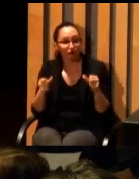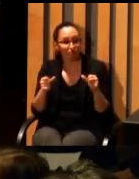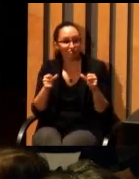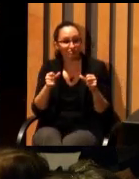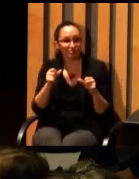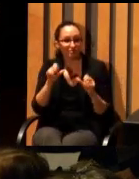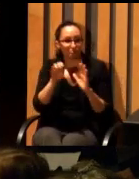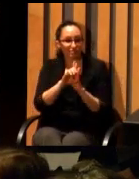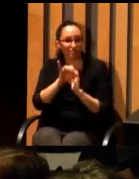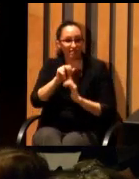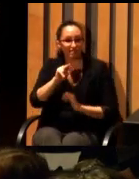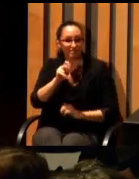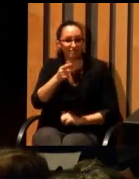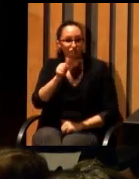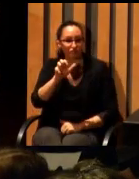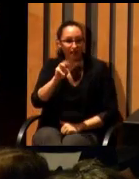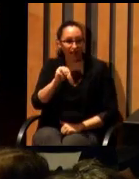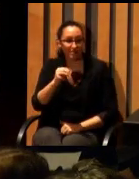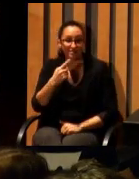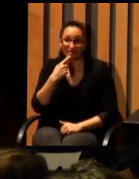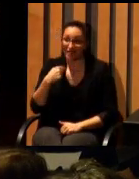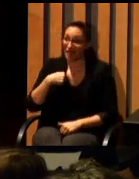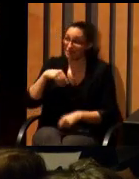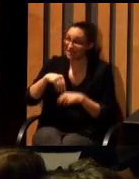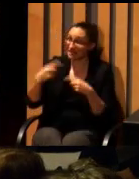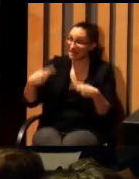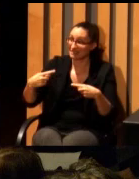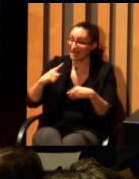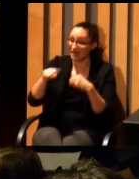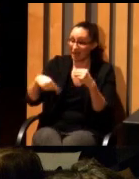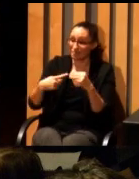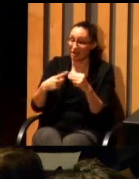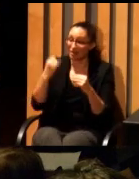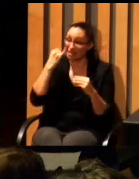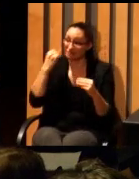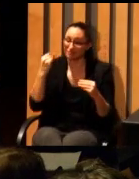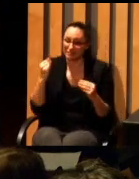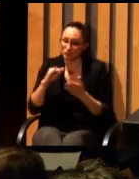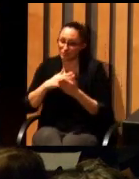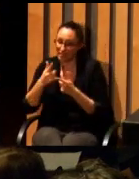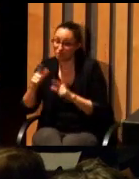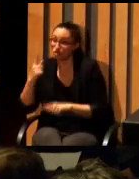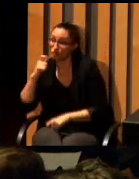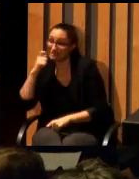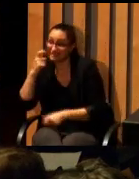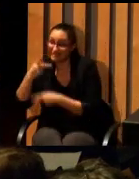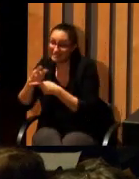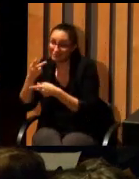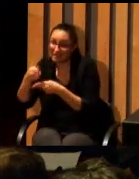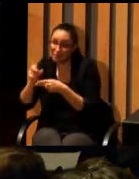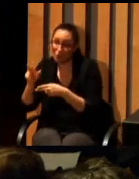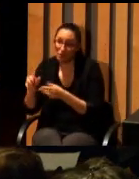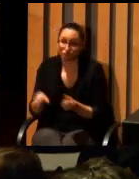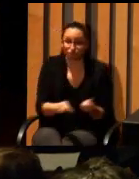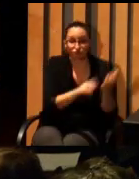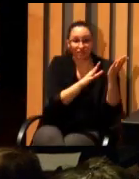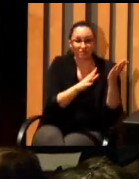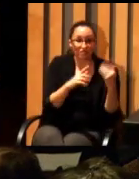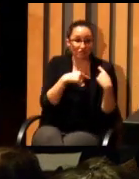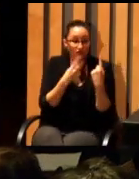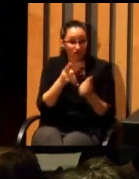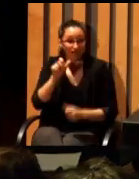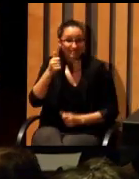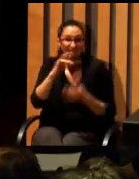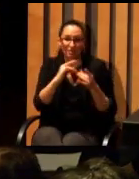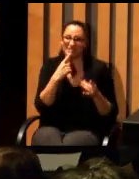Instagram, like I'm at a debate about whether, excuse my language, the Redskins should keep their name or not. And it's about 10 comments going, no,